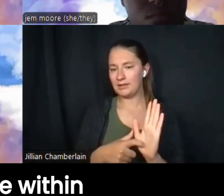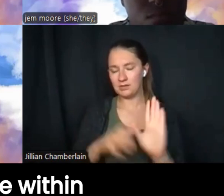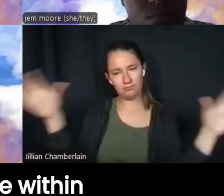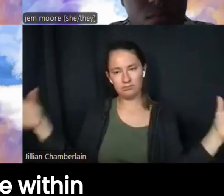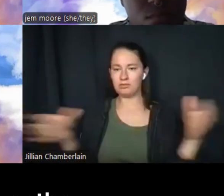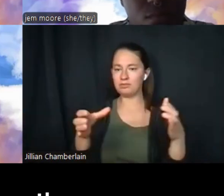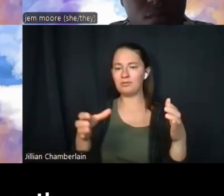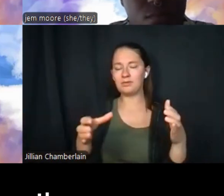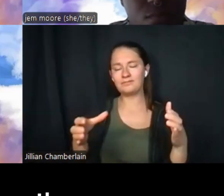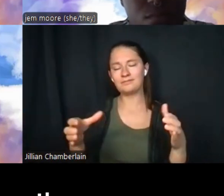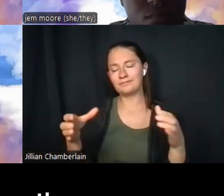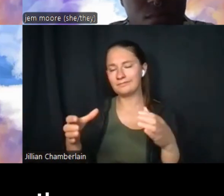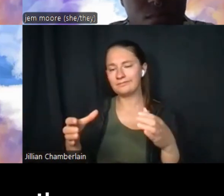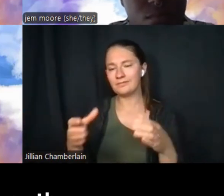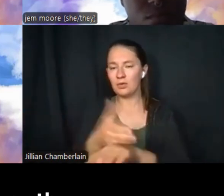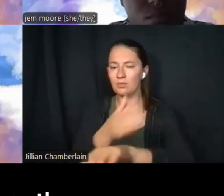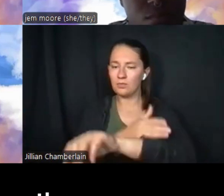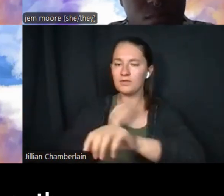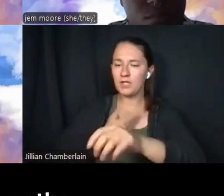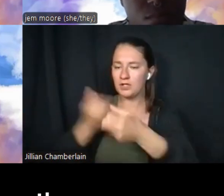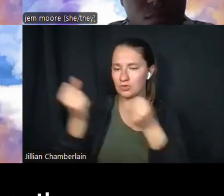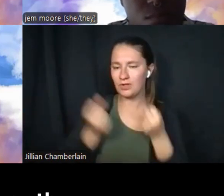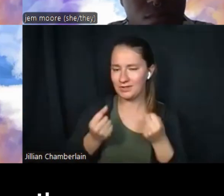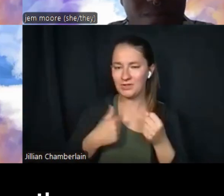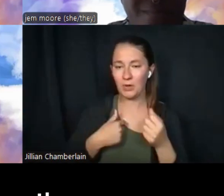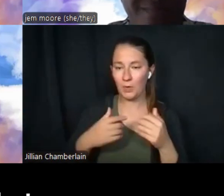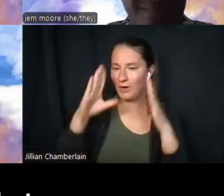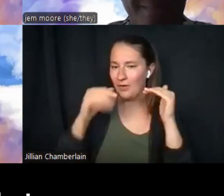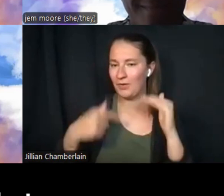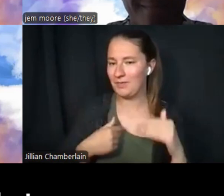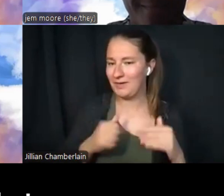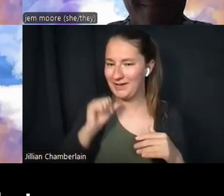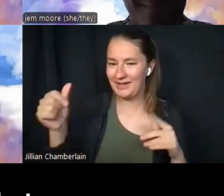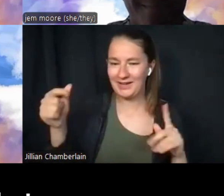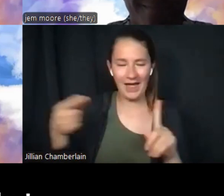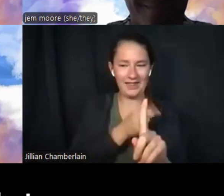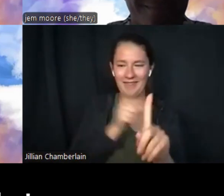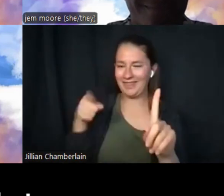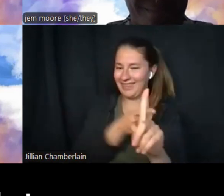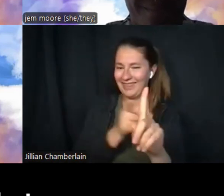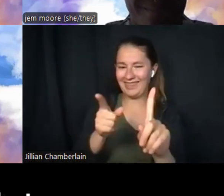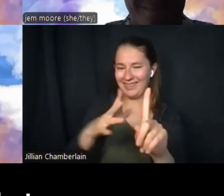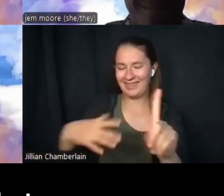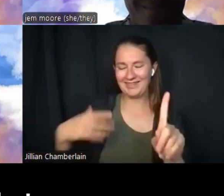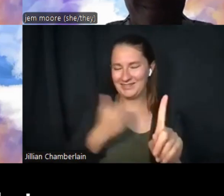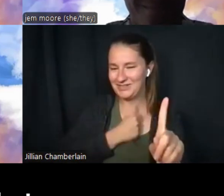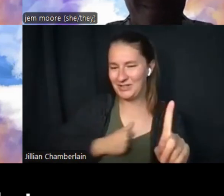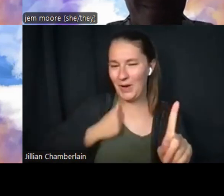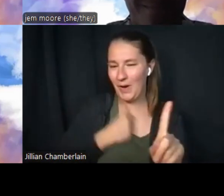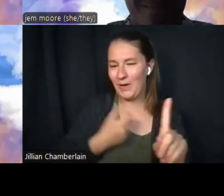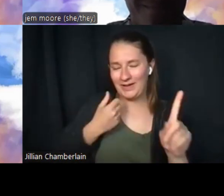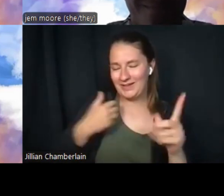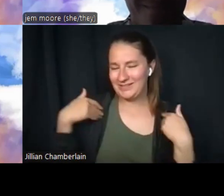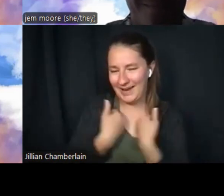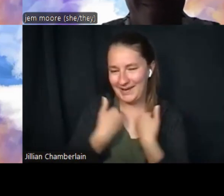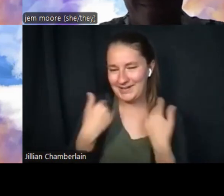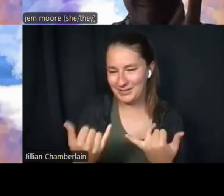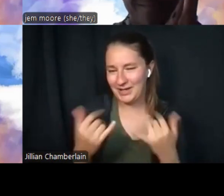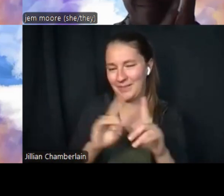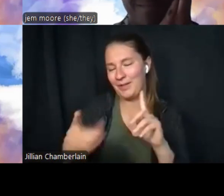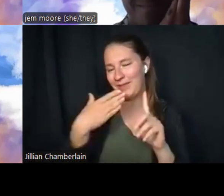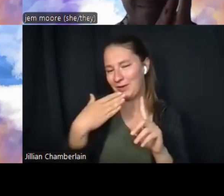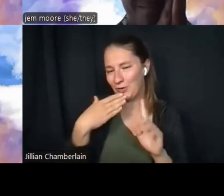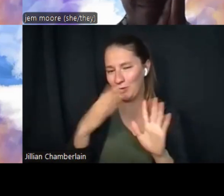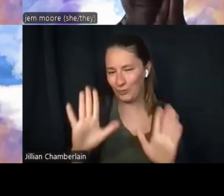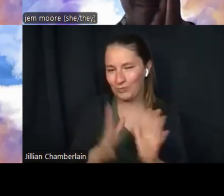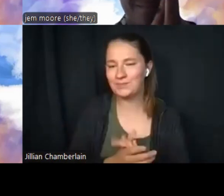within that to affect change. So I hope I wasn't too all over the place. I'm a bit tired today, but thank you so much.